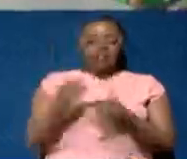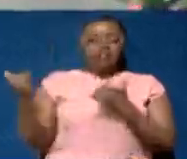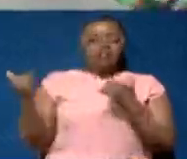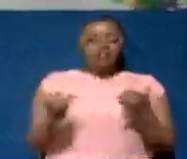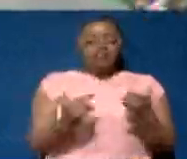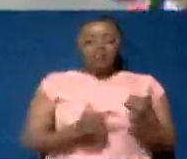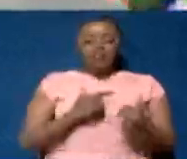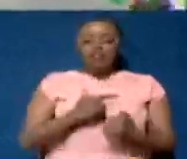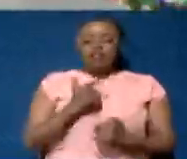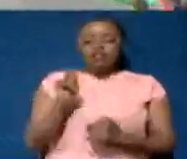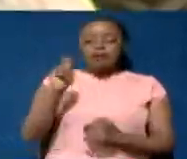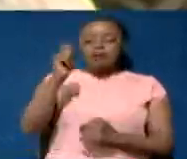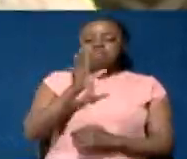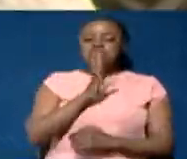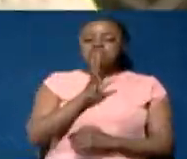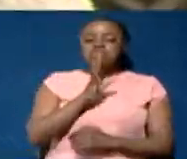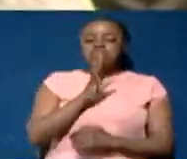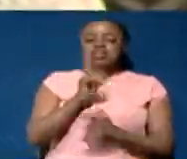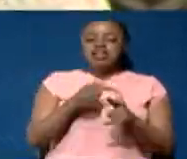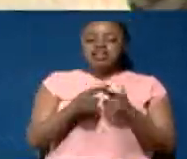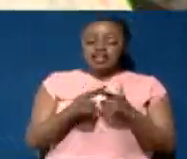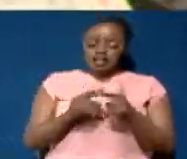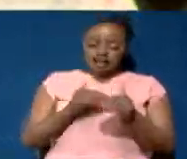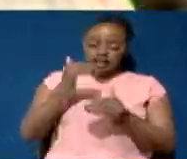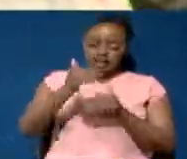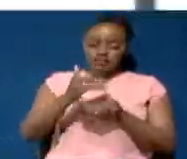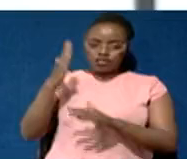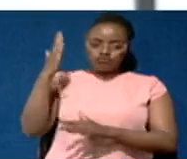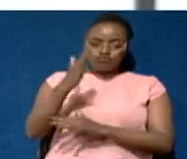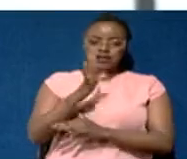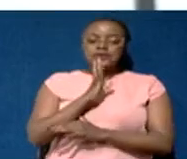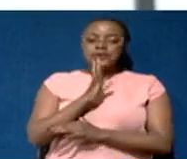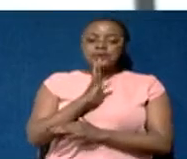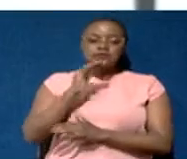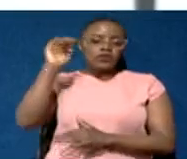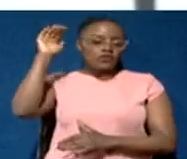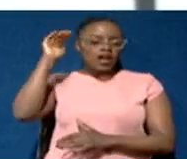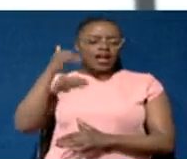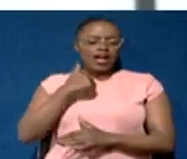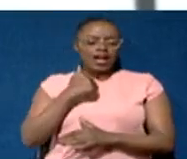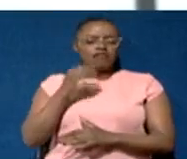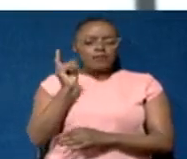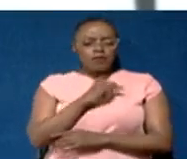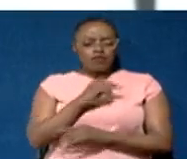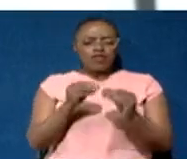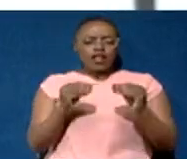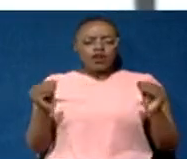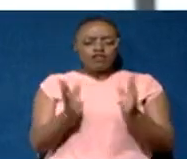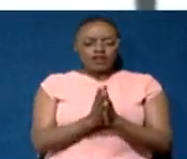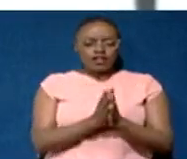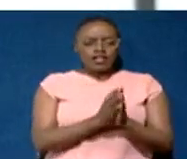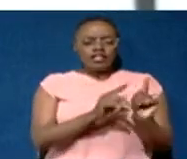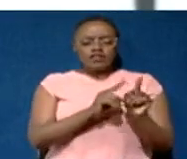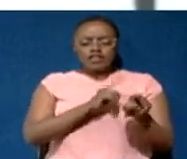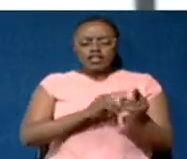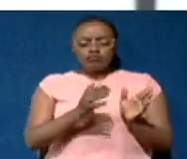invited the visiting head of state to speak before he went straight into his speech. While we have had the longest and most consequential